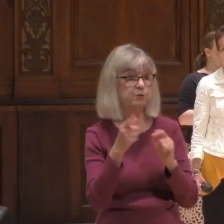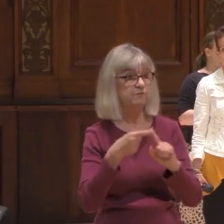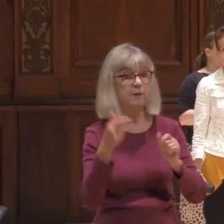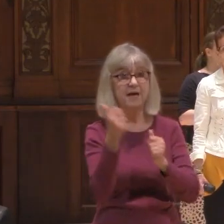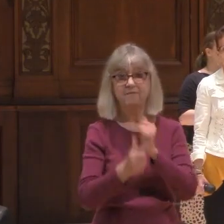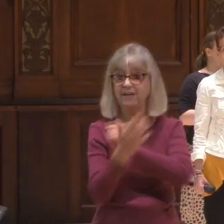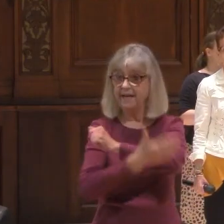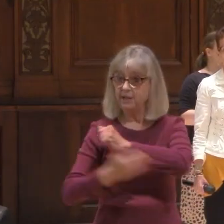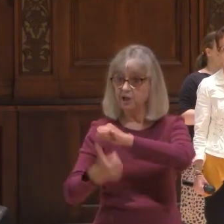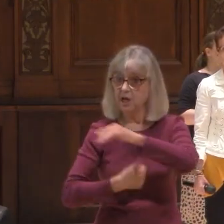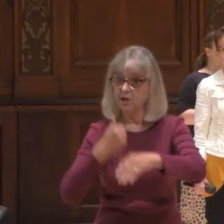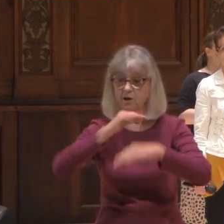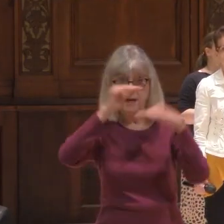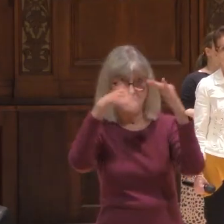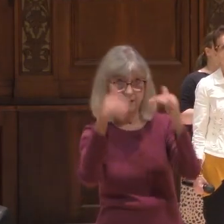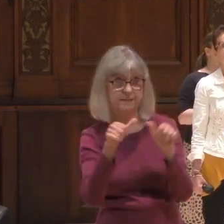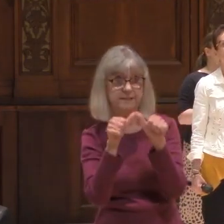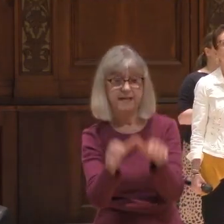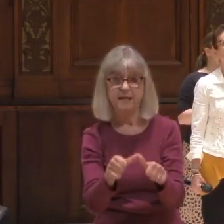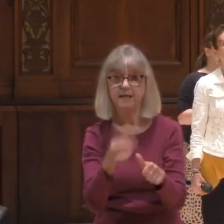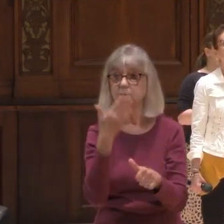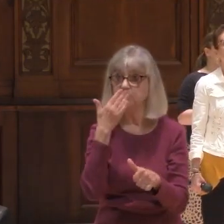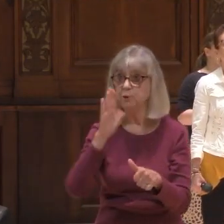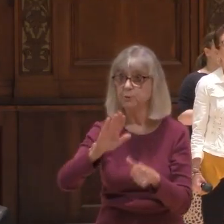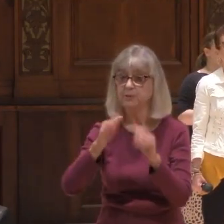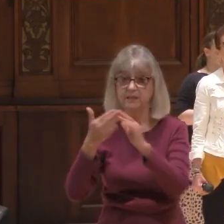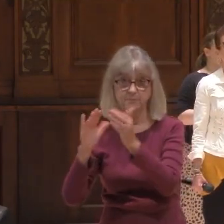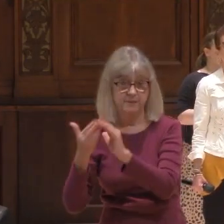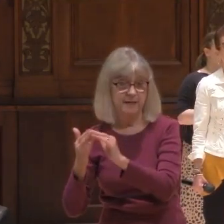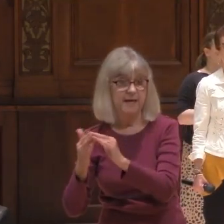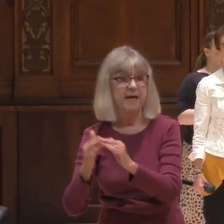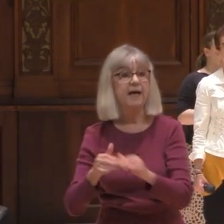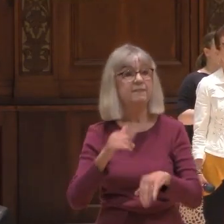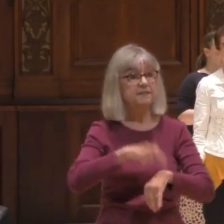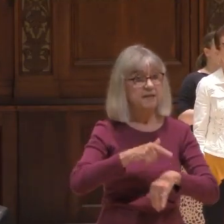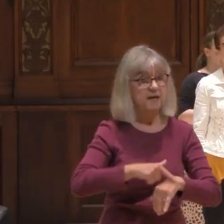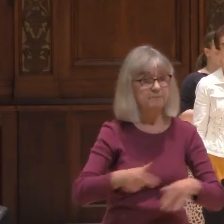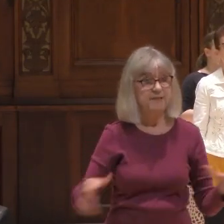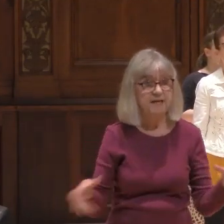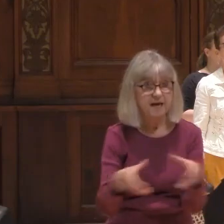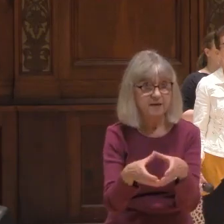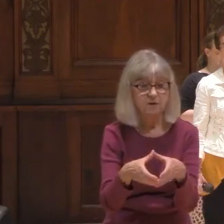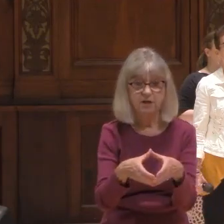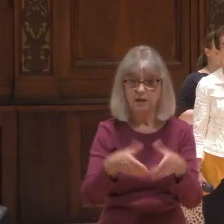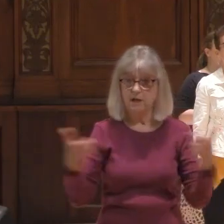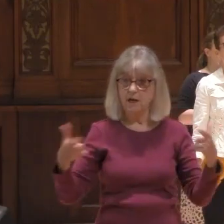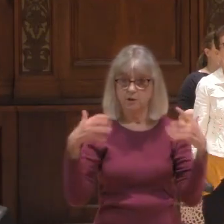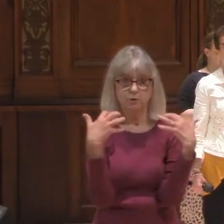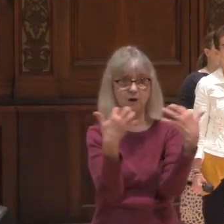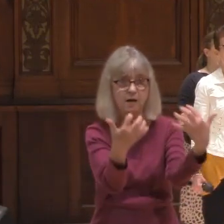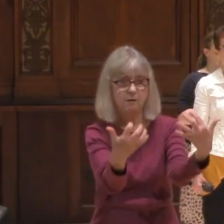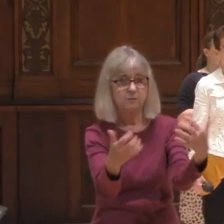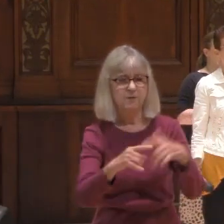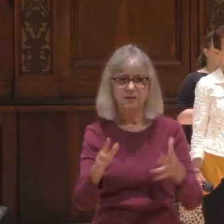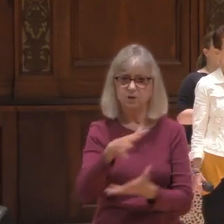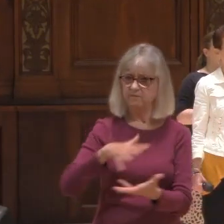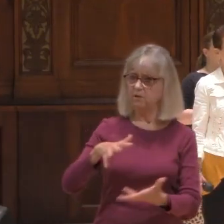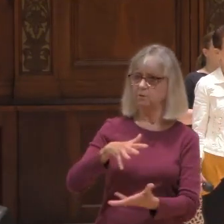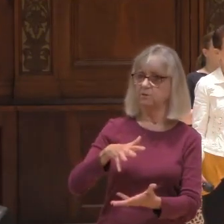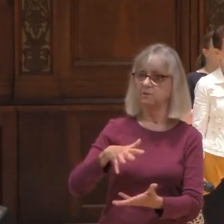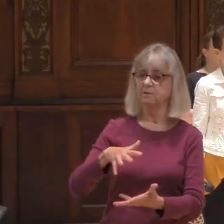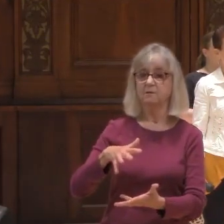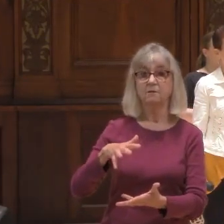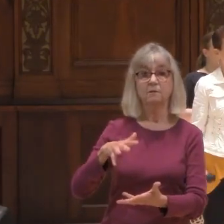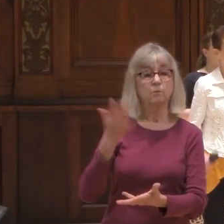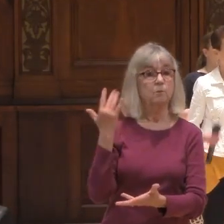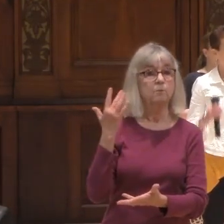heaven staying in Jerusalem. At this sound, they gathered in a large crowd, but they were confused